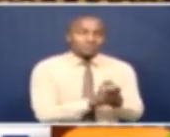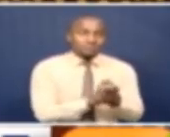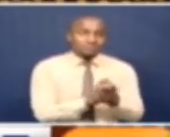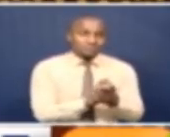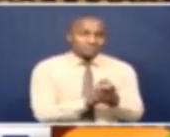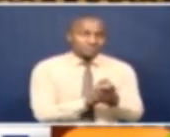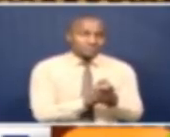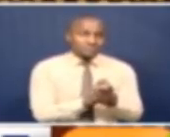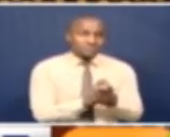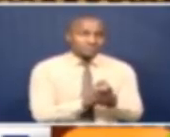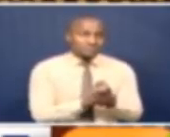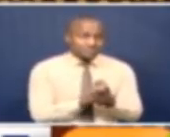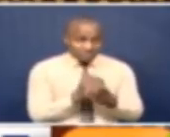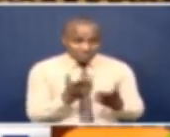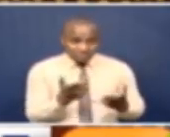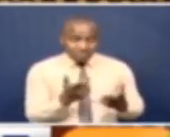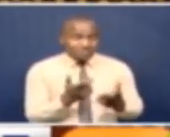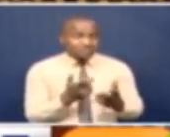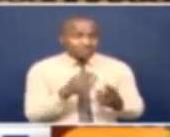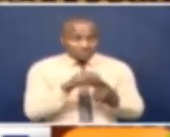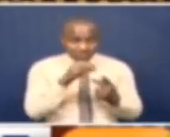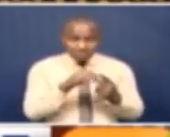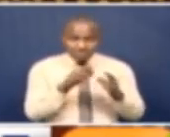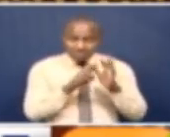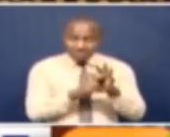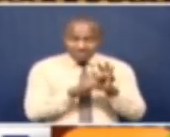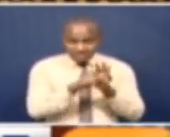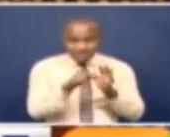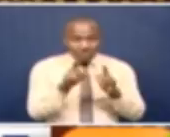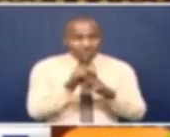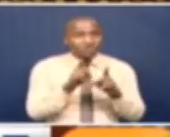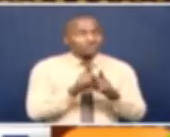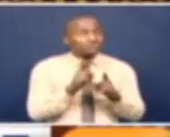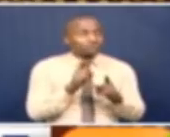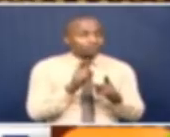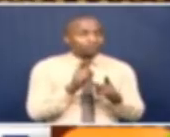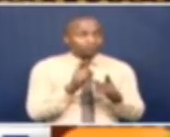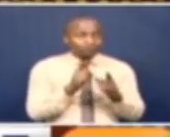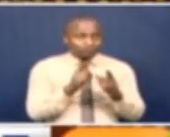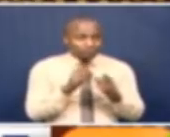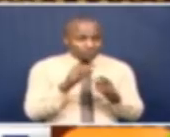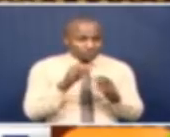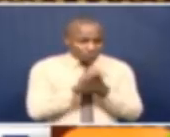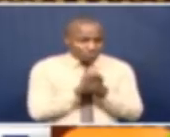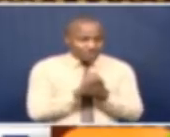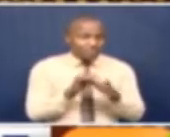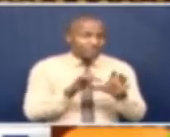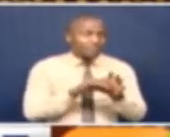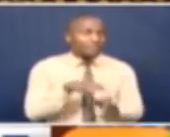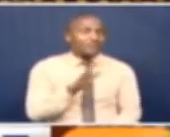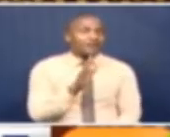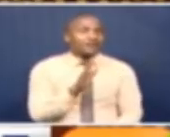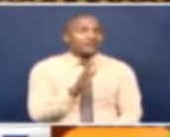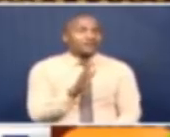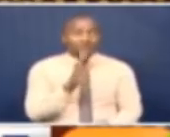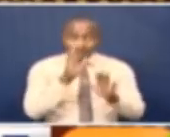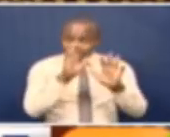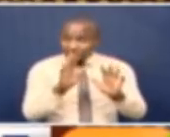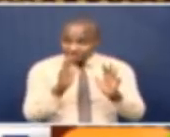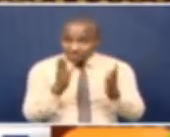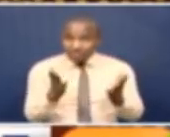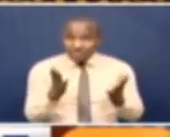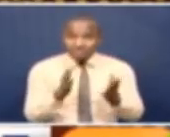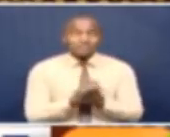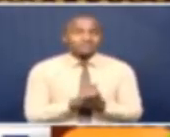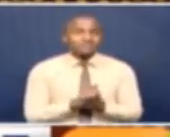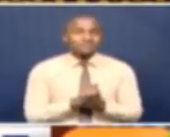of elected representatives are also Jubilee elected representatives. What I think will be important, I